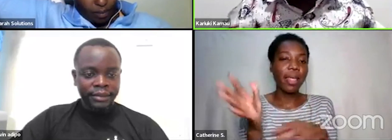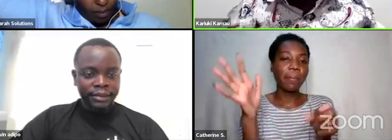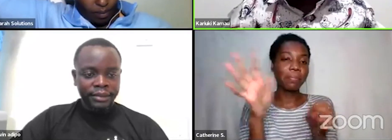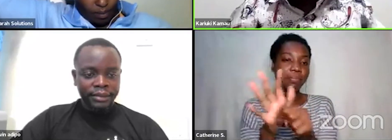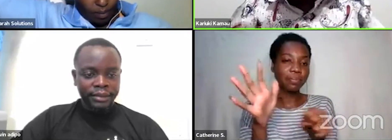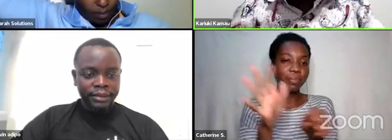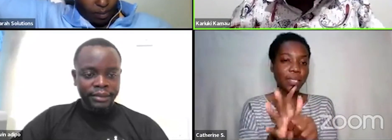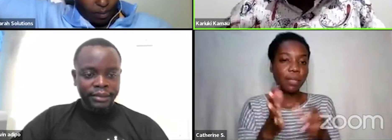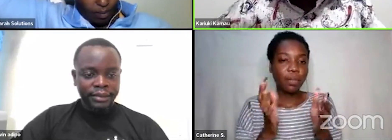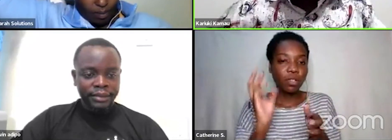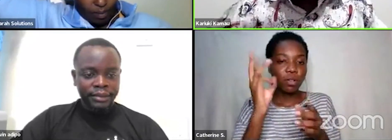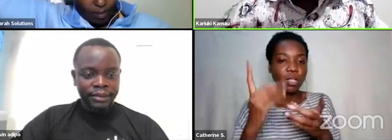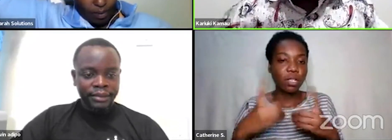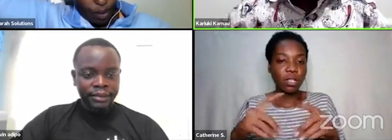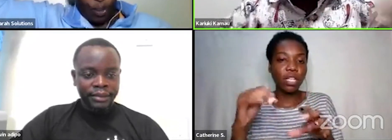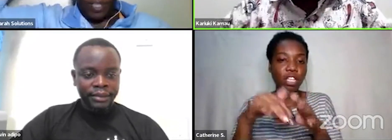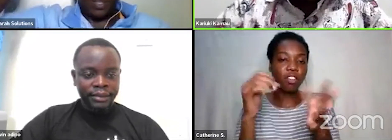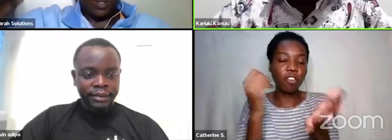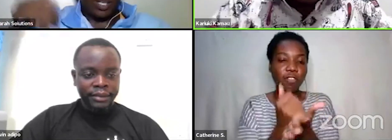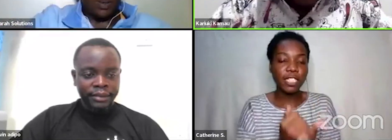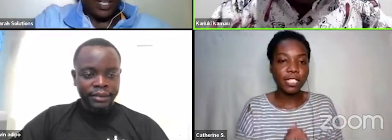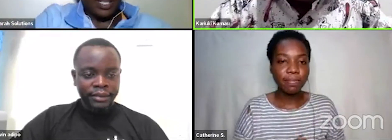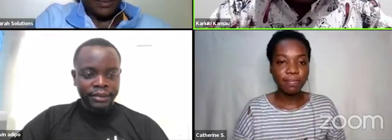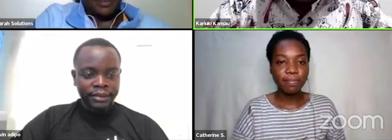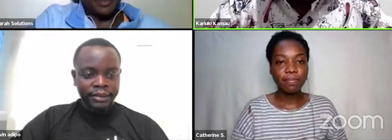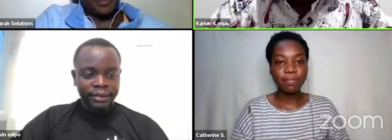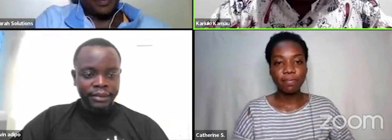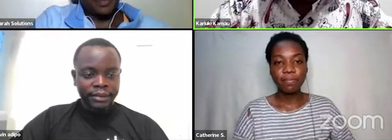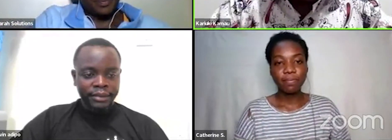office. There is a number there.